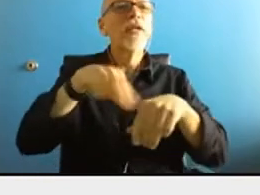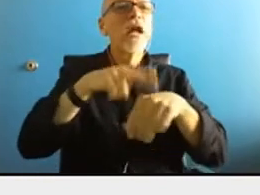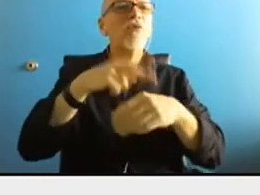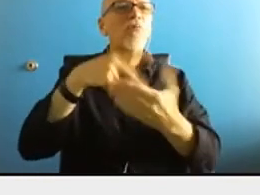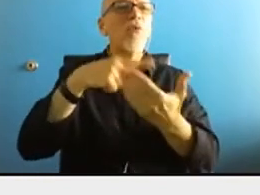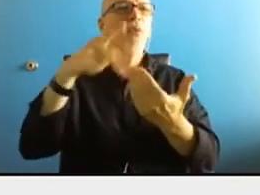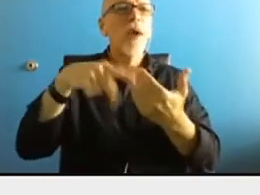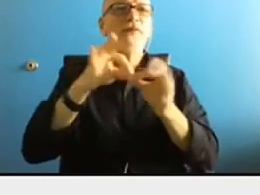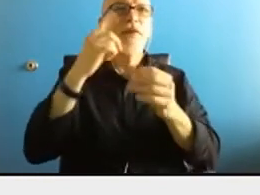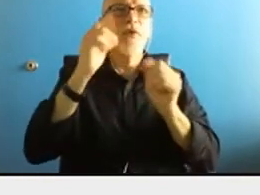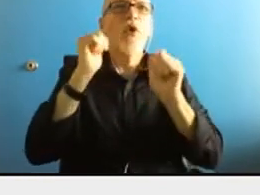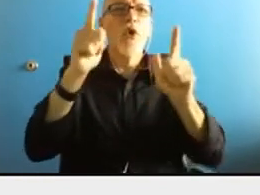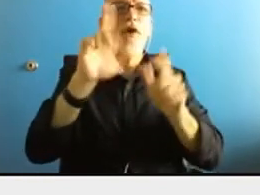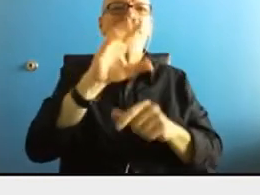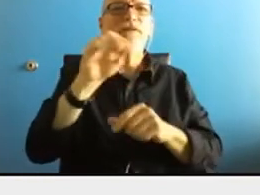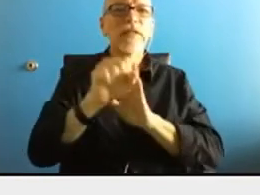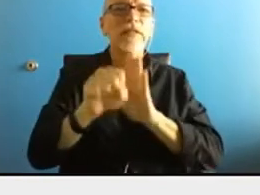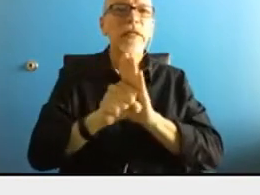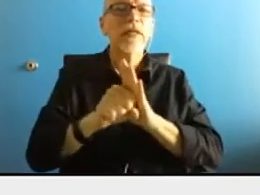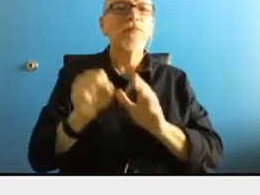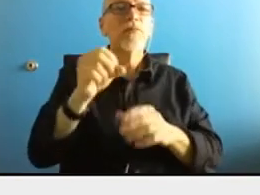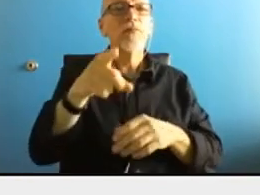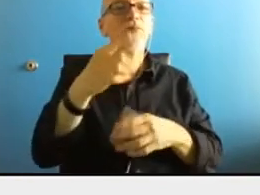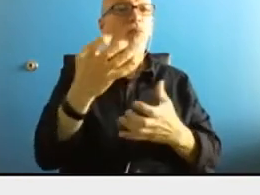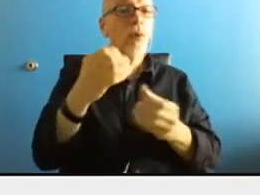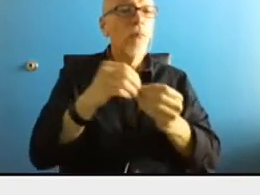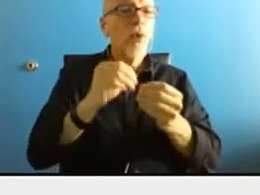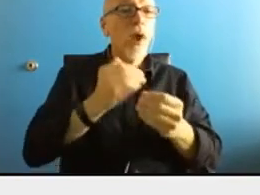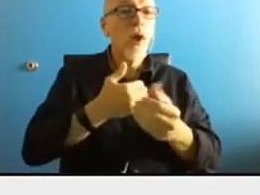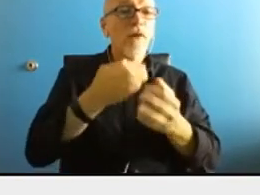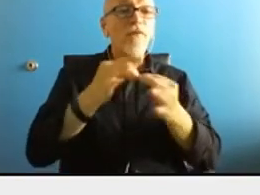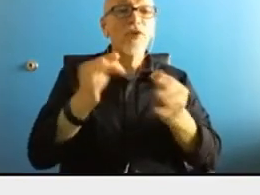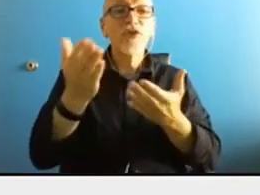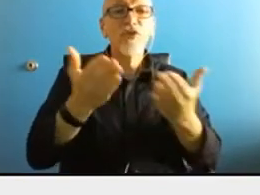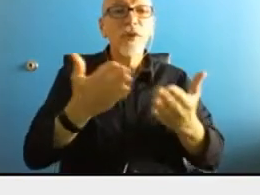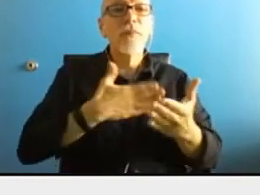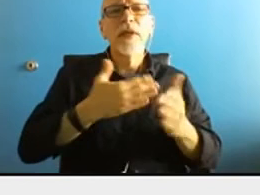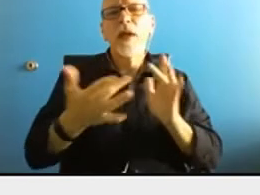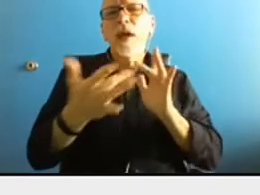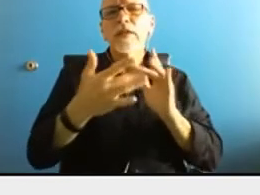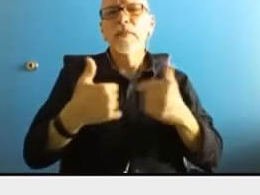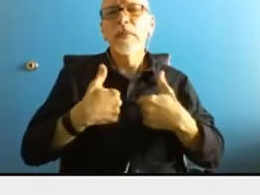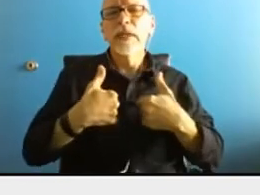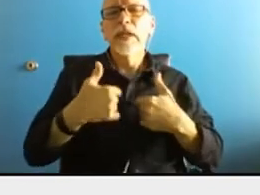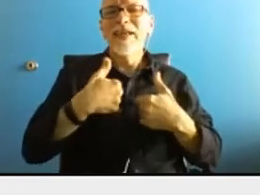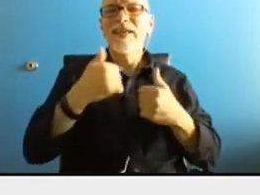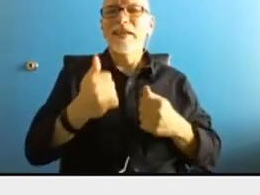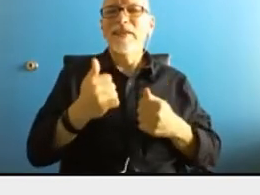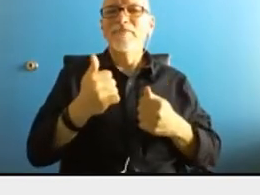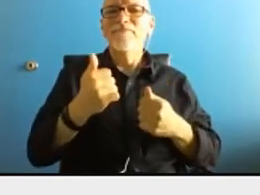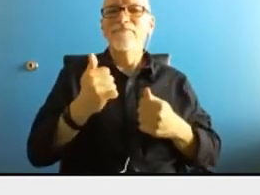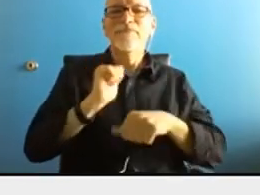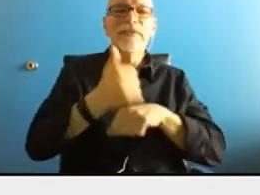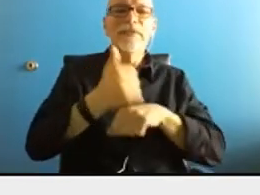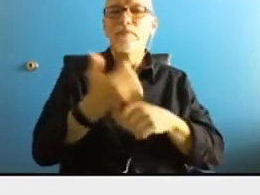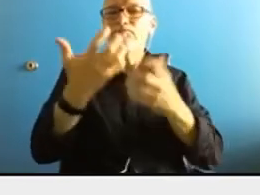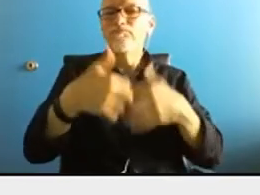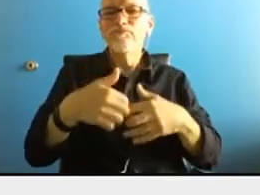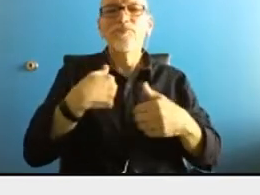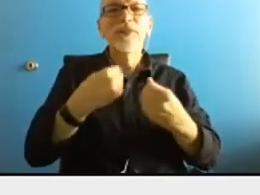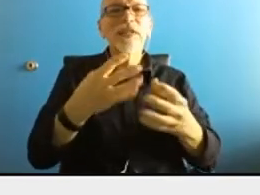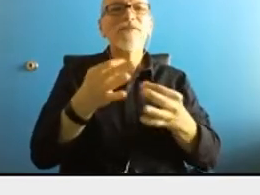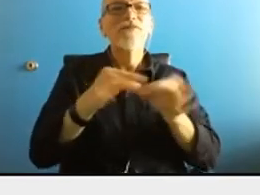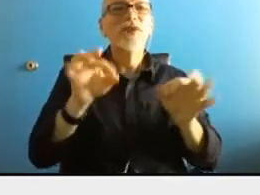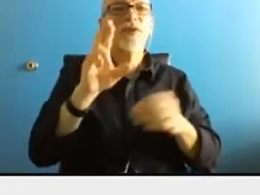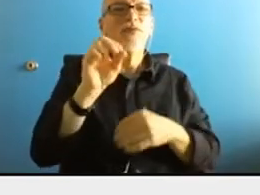of the states. So if you would like any of our free services, please contact me and I can get you set up. We give you free robots